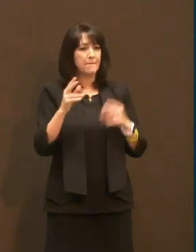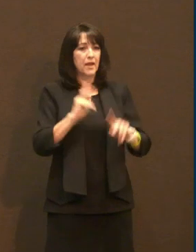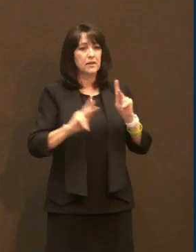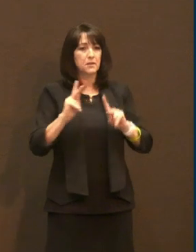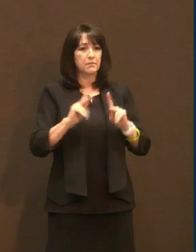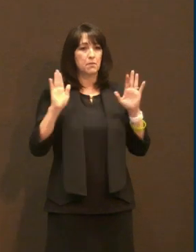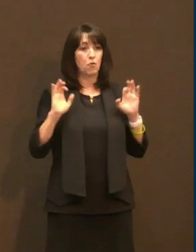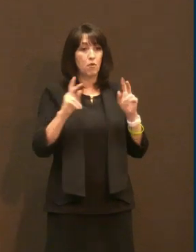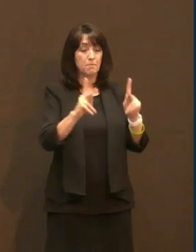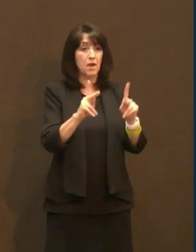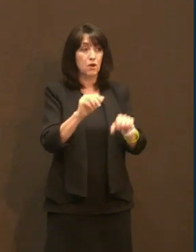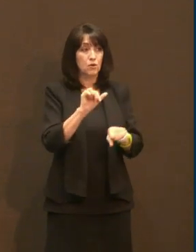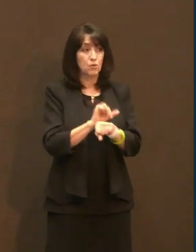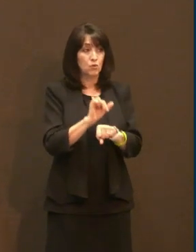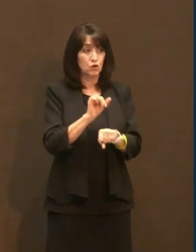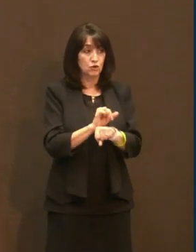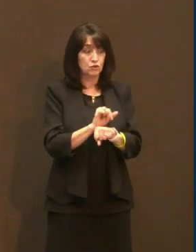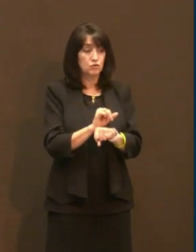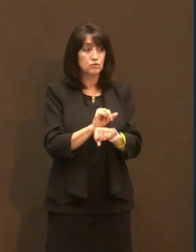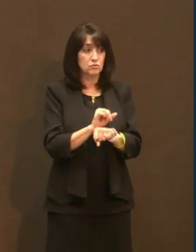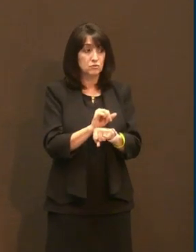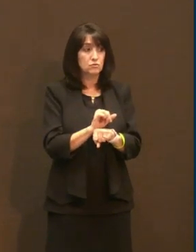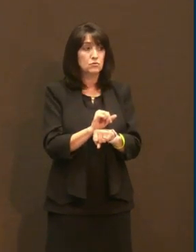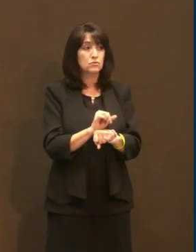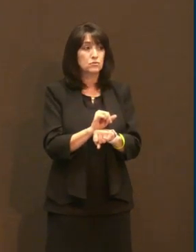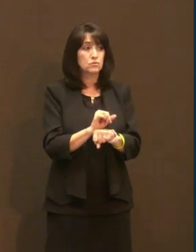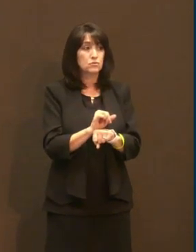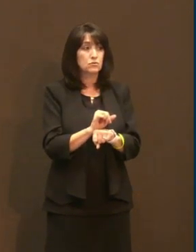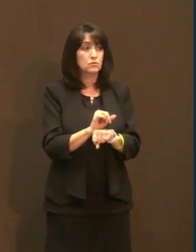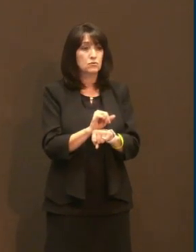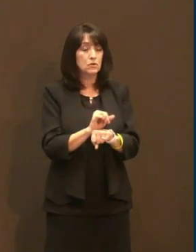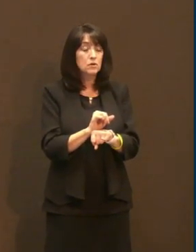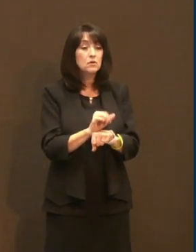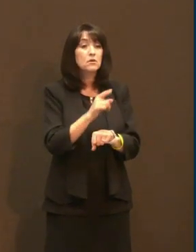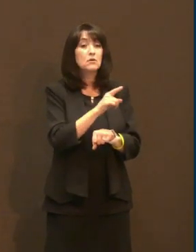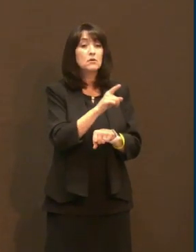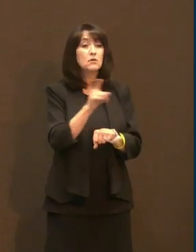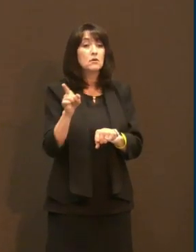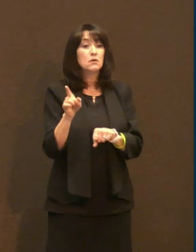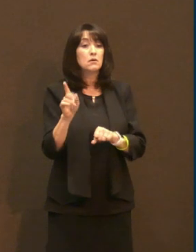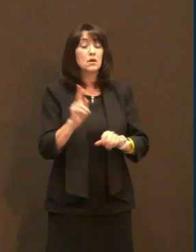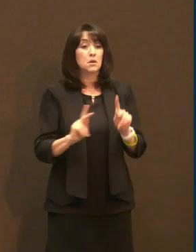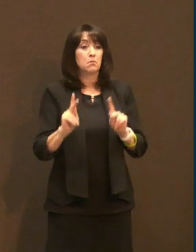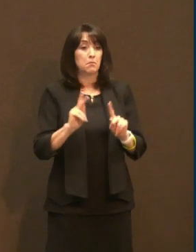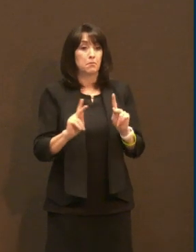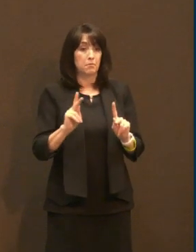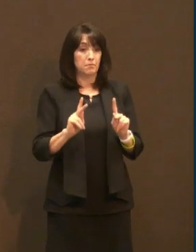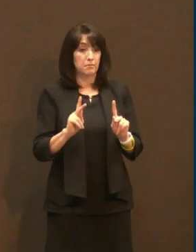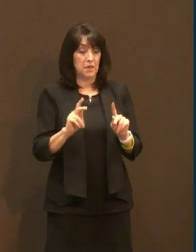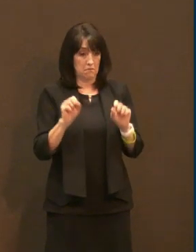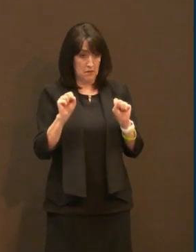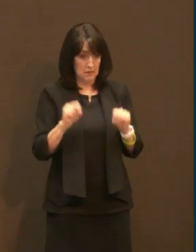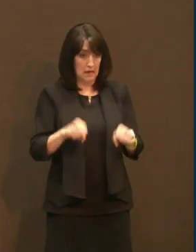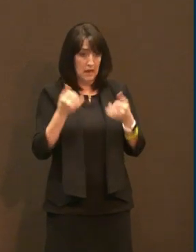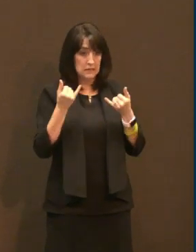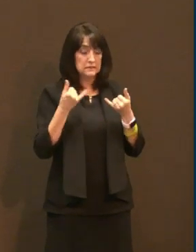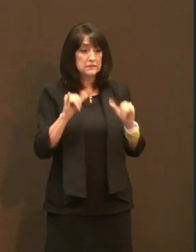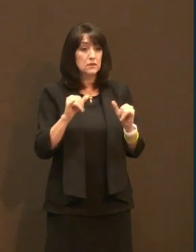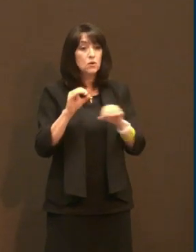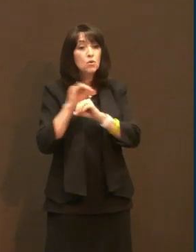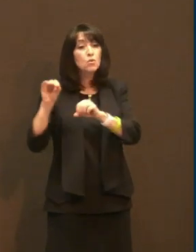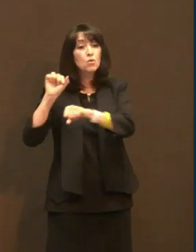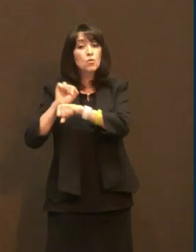collect unemployment benefits, if they fear for their health returning to work and want to stay